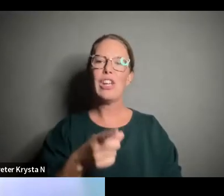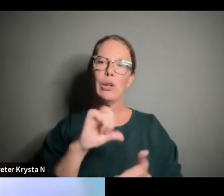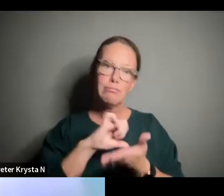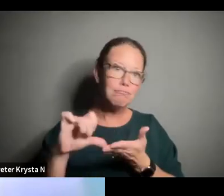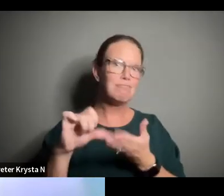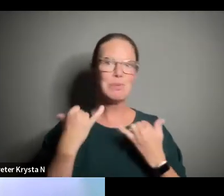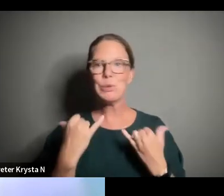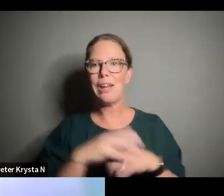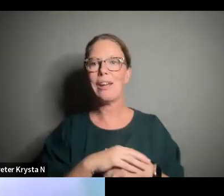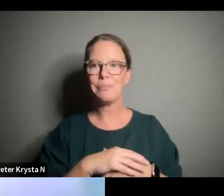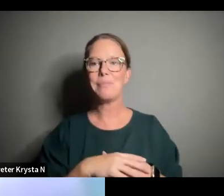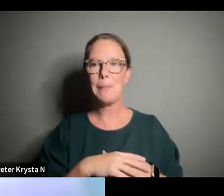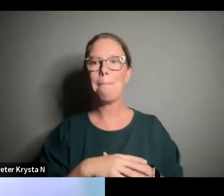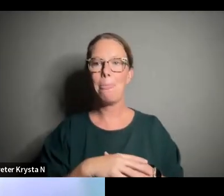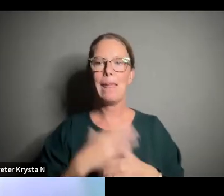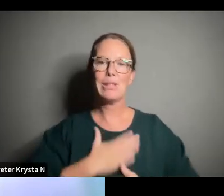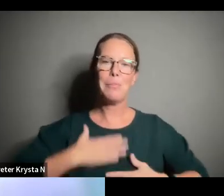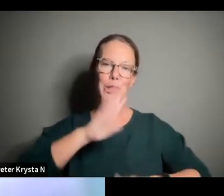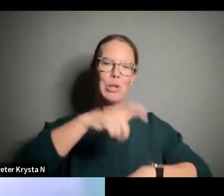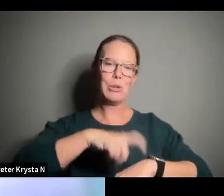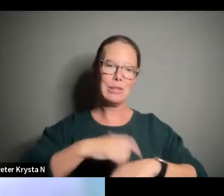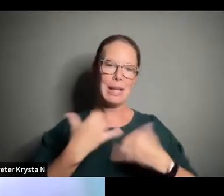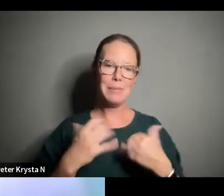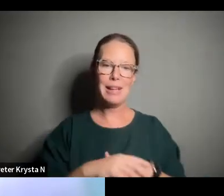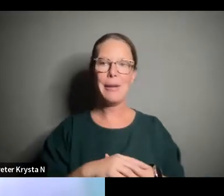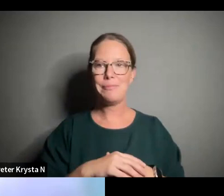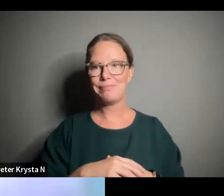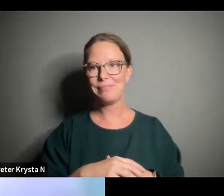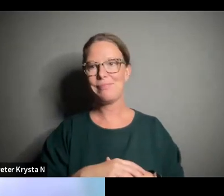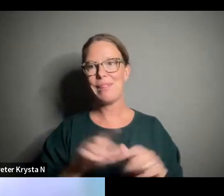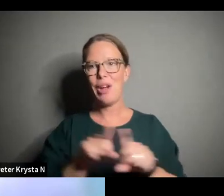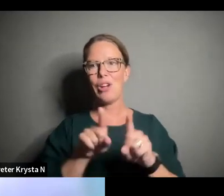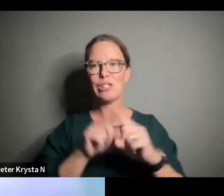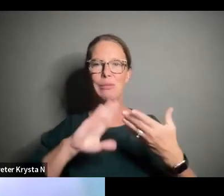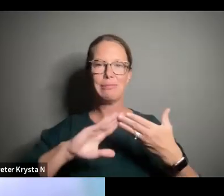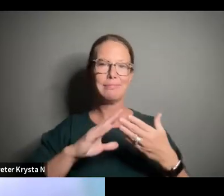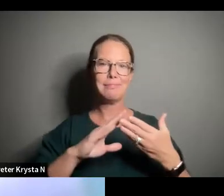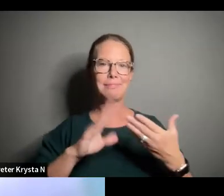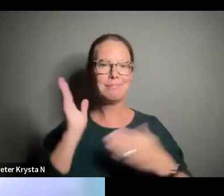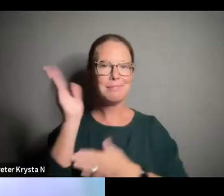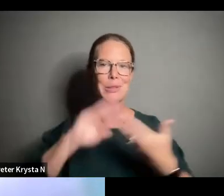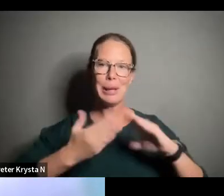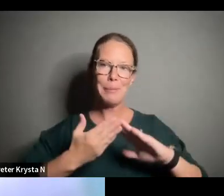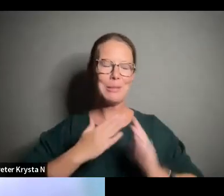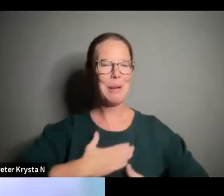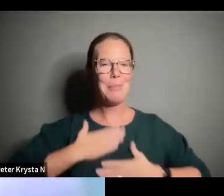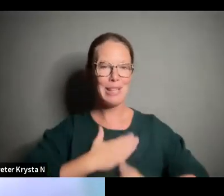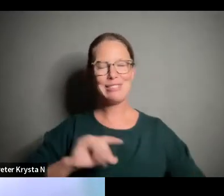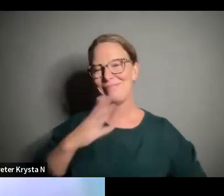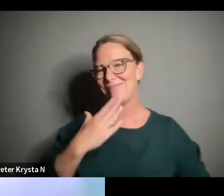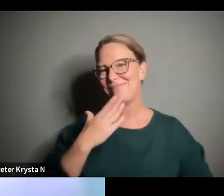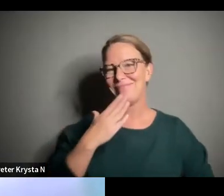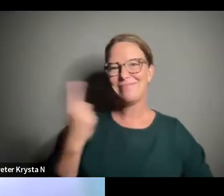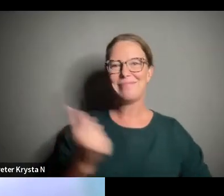operating today, so I appreciate you taking your time to talk to us and to the community. It's really been wonderful. Quite my pleasure. Thank you, Linda.